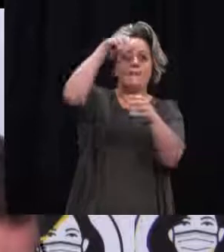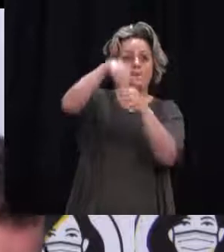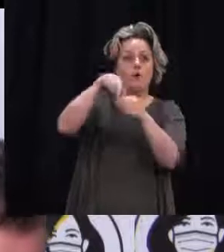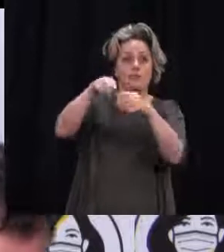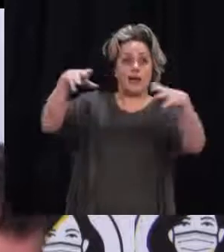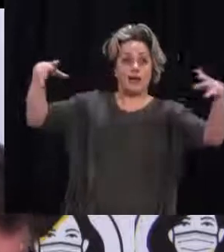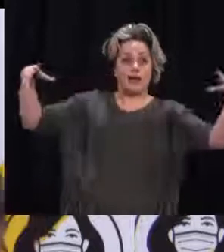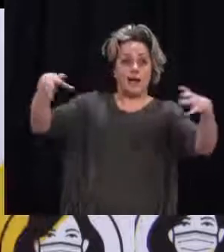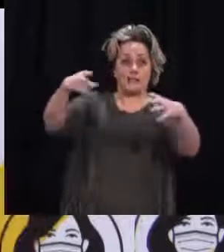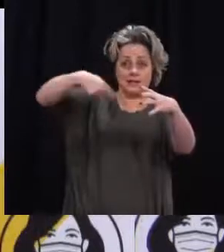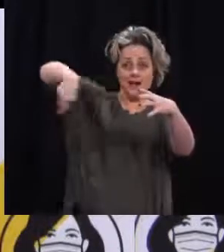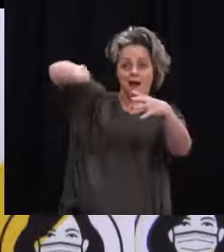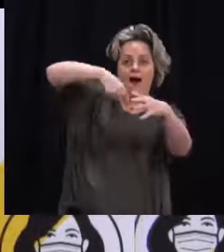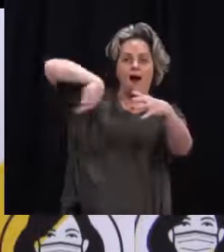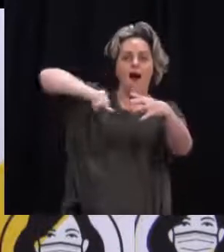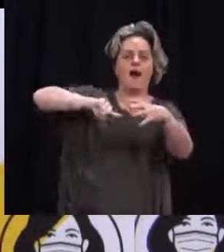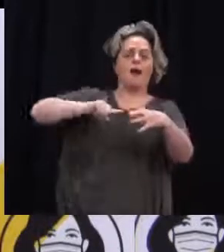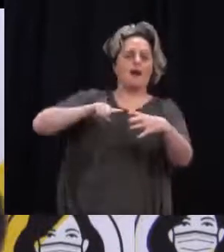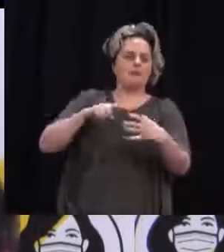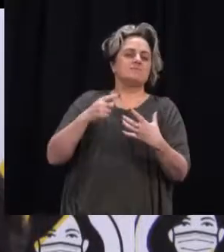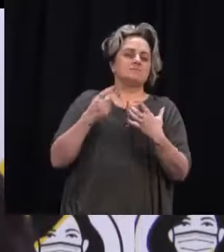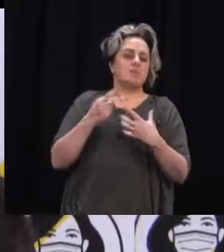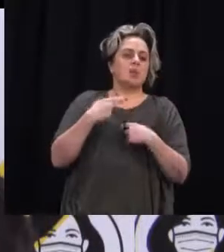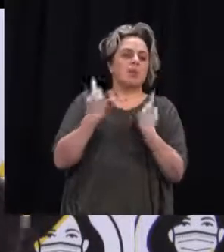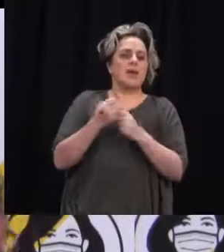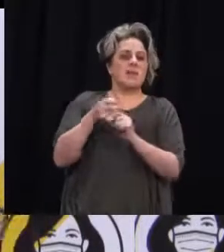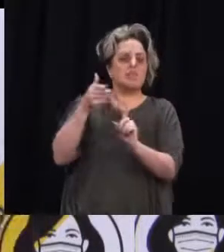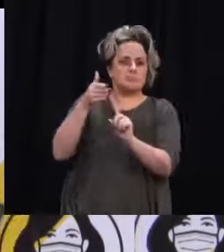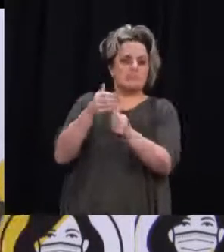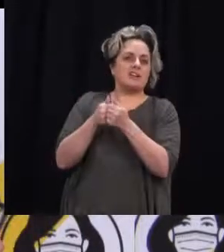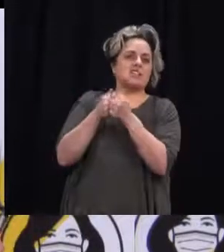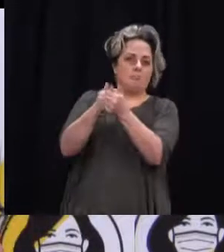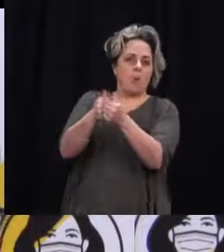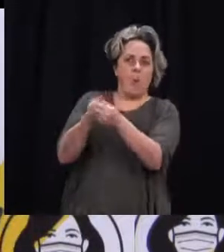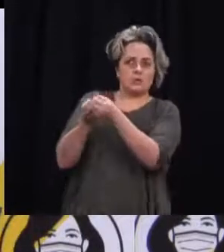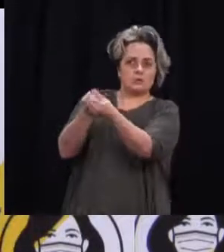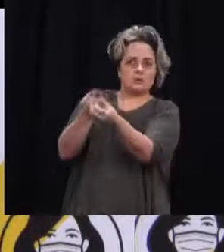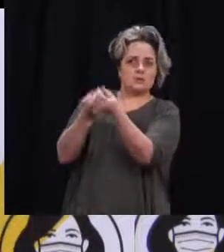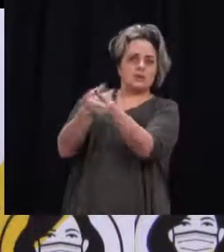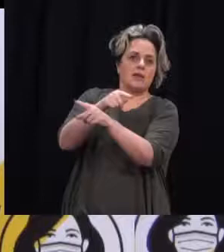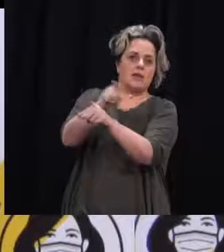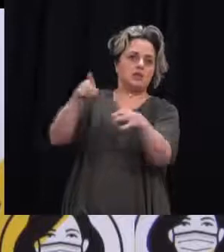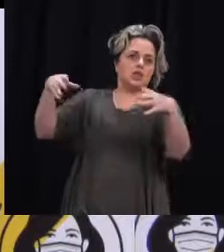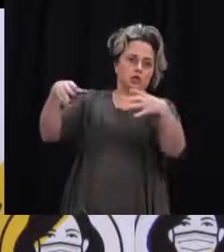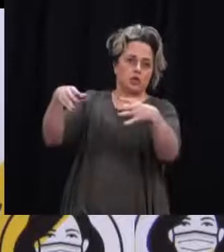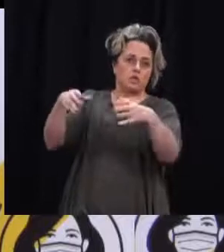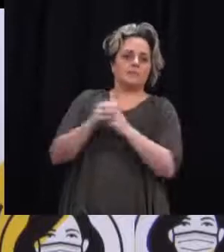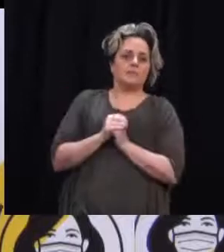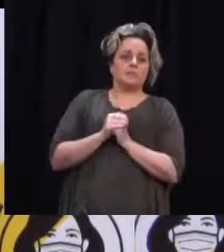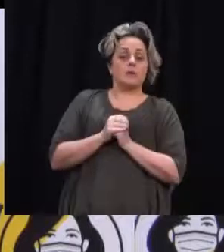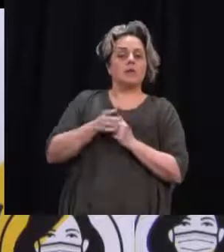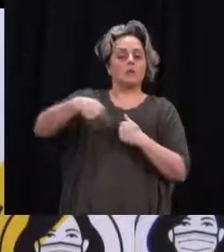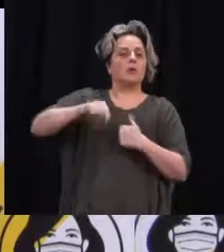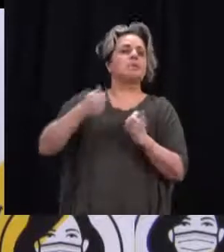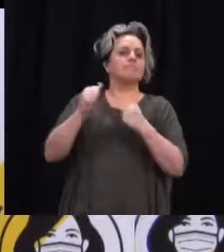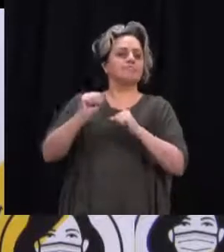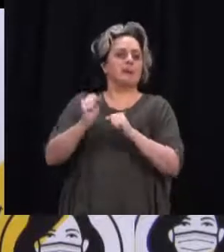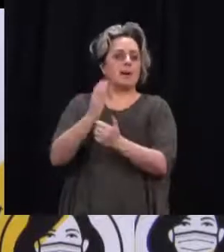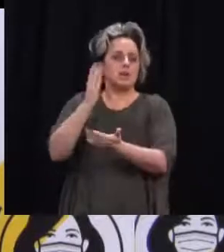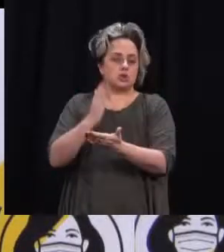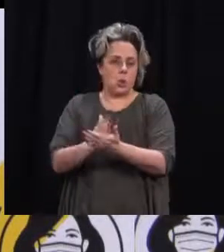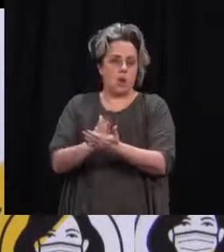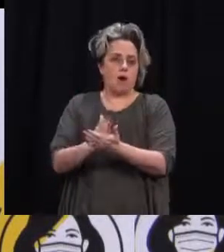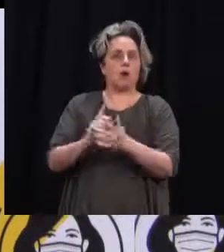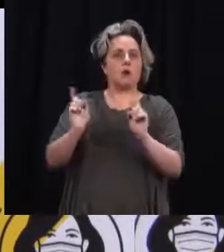cluster, so that has got cases, there is very specific support going in to ensure that, first of all, well, in the